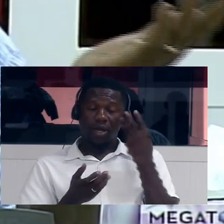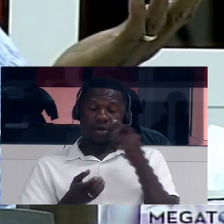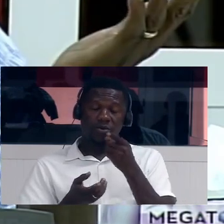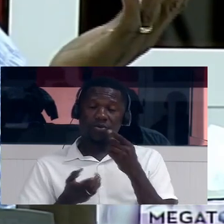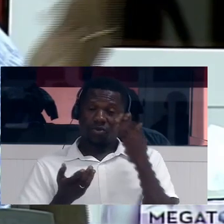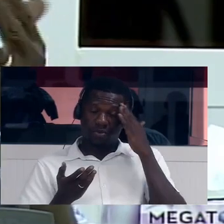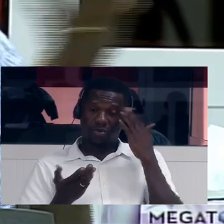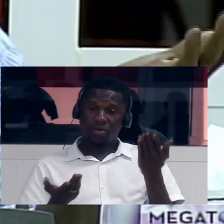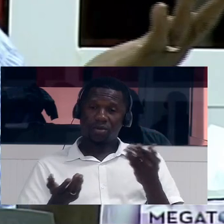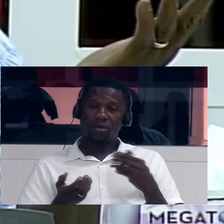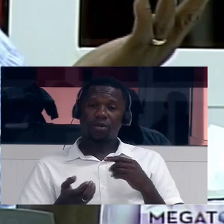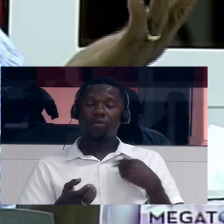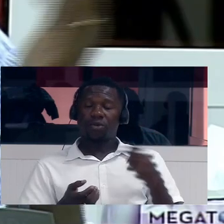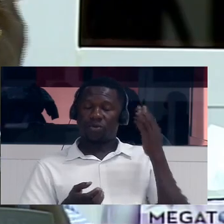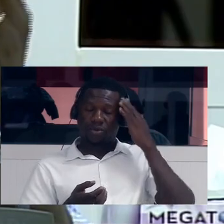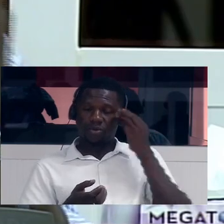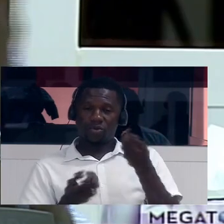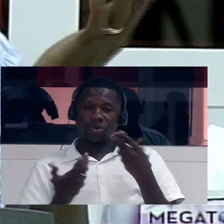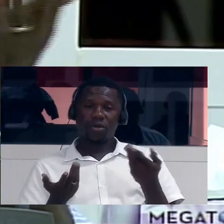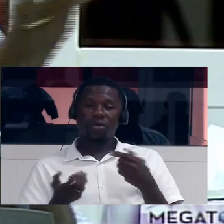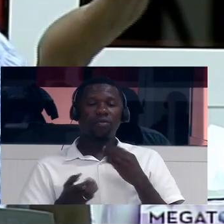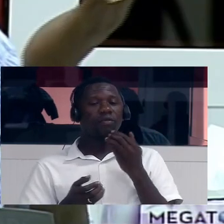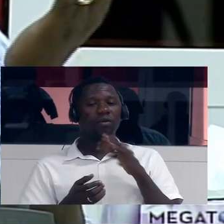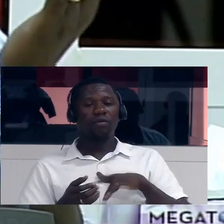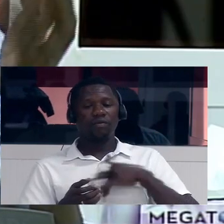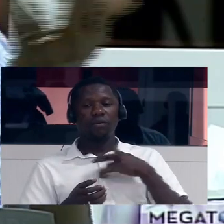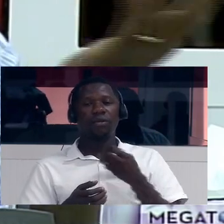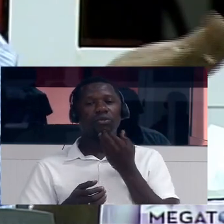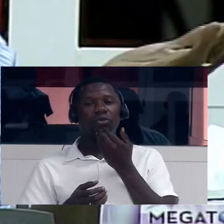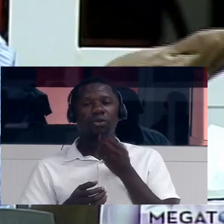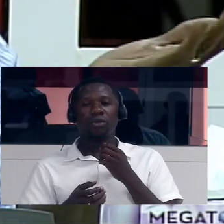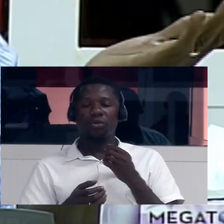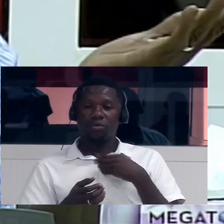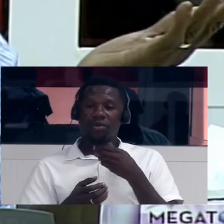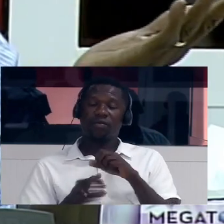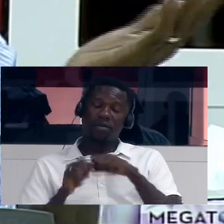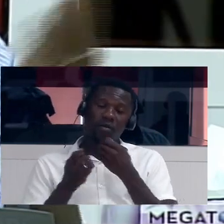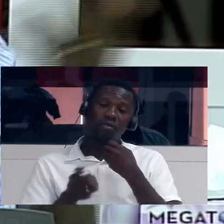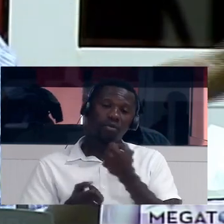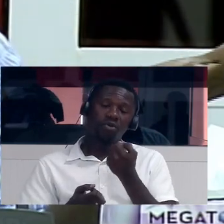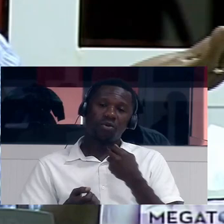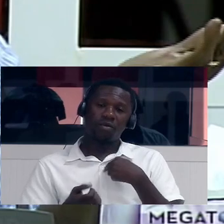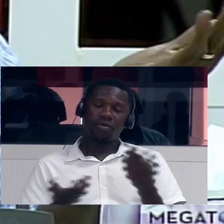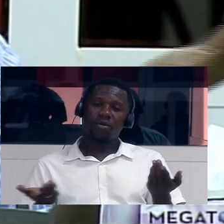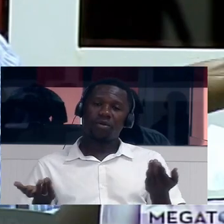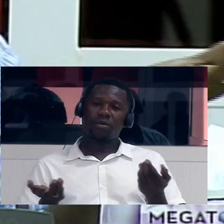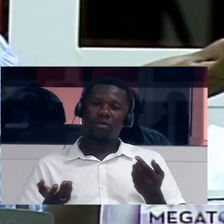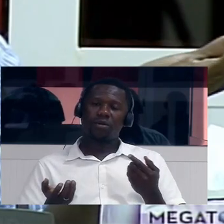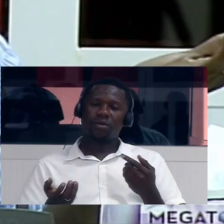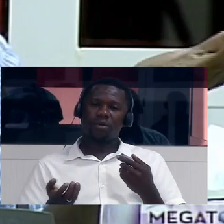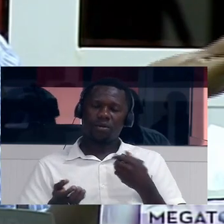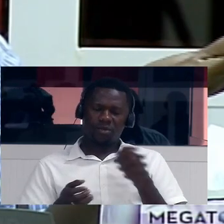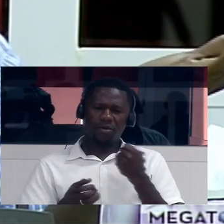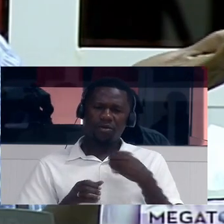been told, and I feel sorry that you have been victimized because of us. I said, because of you, how? He said, no, because you are my friend. Of course you are my